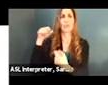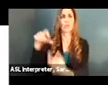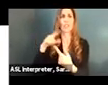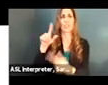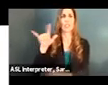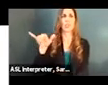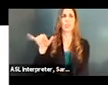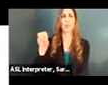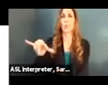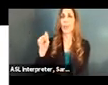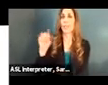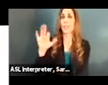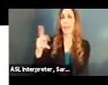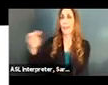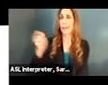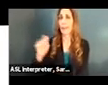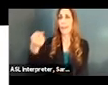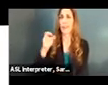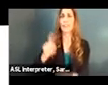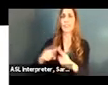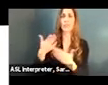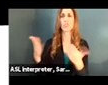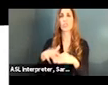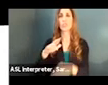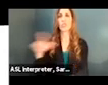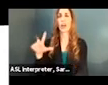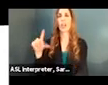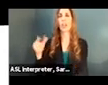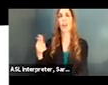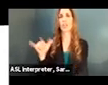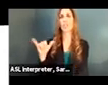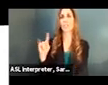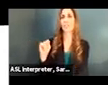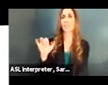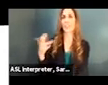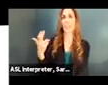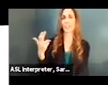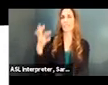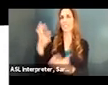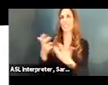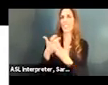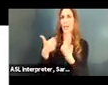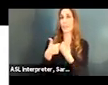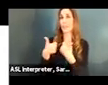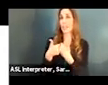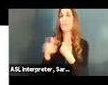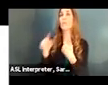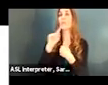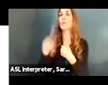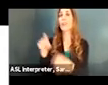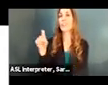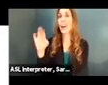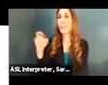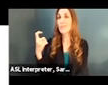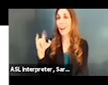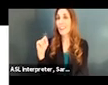in his hands and all around. And on the right, we have the Logitech adaptive gaming kit. So when you order this Xbox kit, it'll come